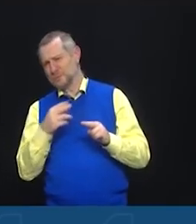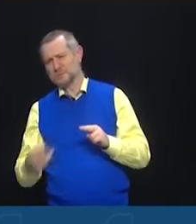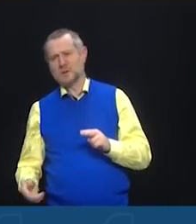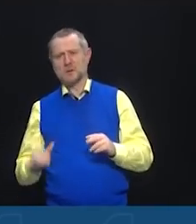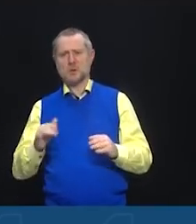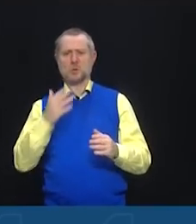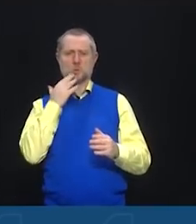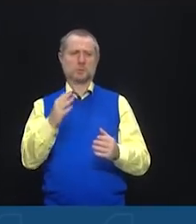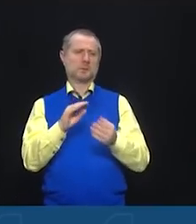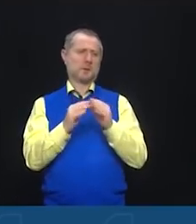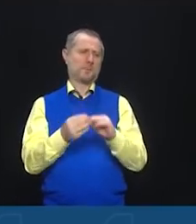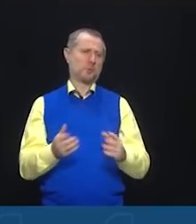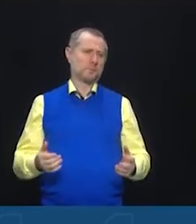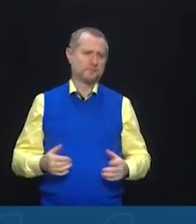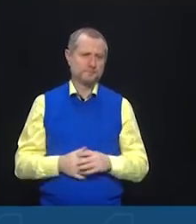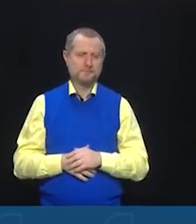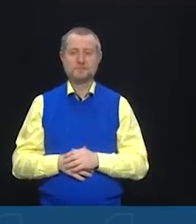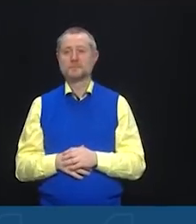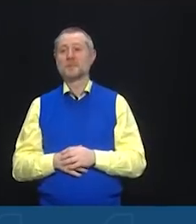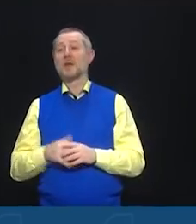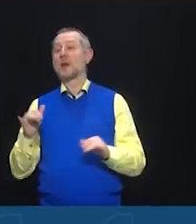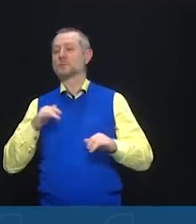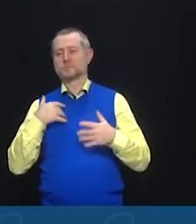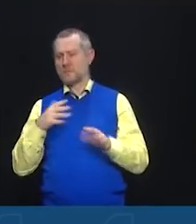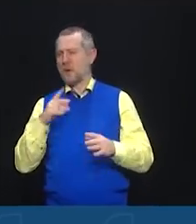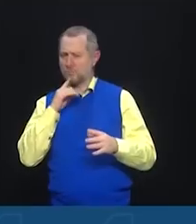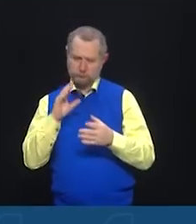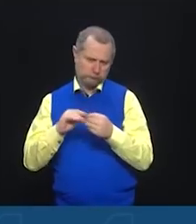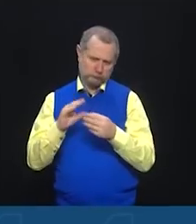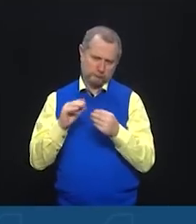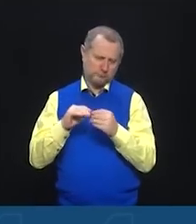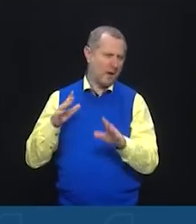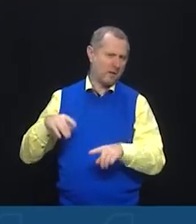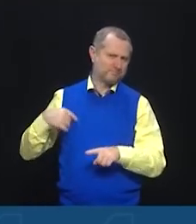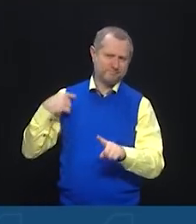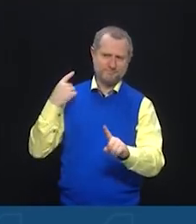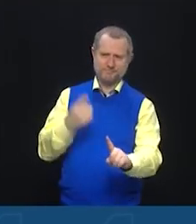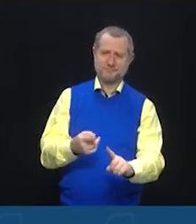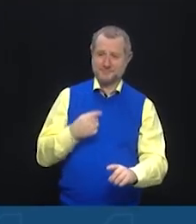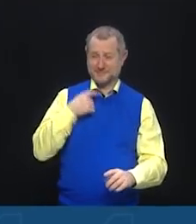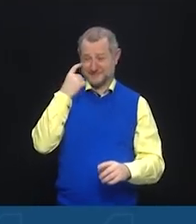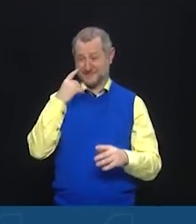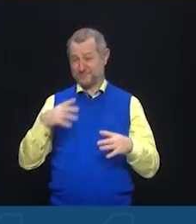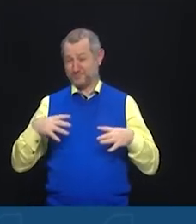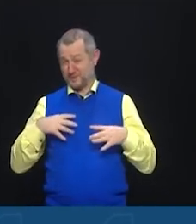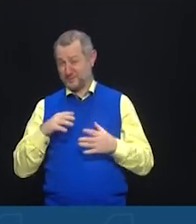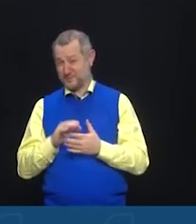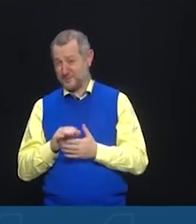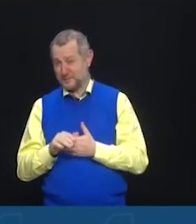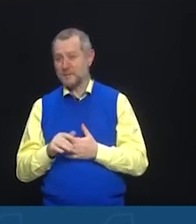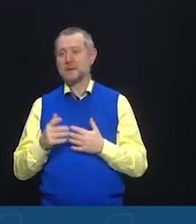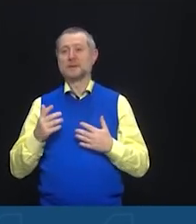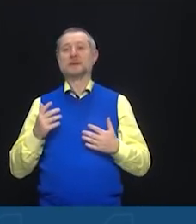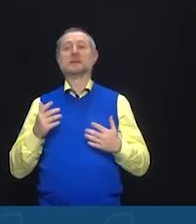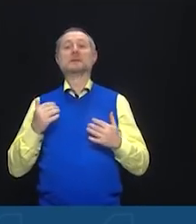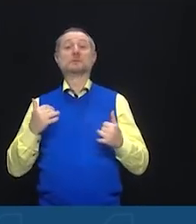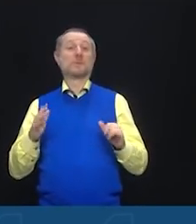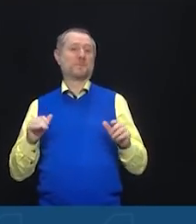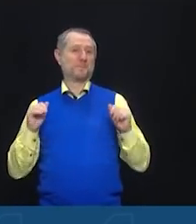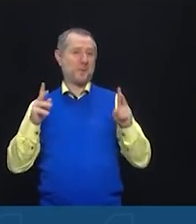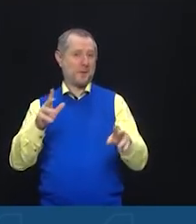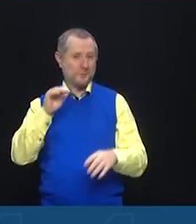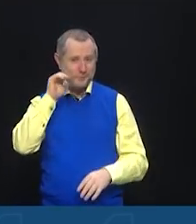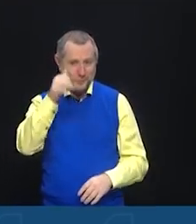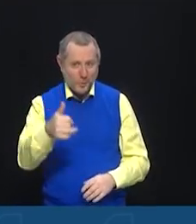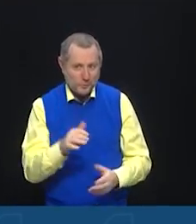trend. So as I've said all along, leading up to this midwinter break, which is just concluding, sorry kids, happy parents, unhappy